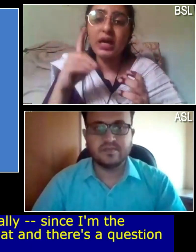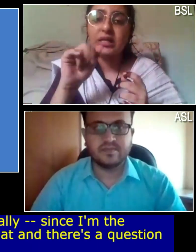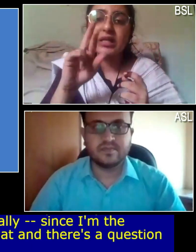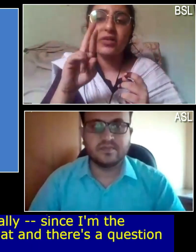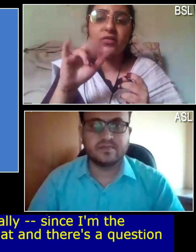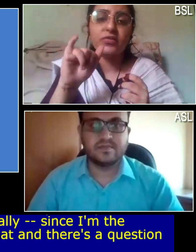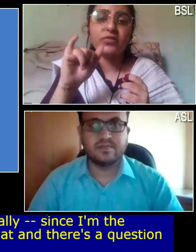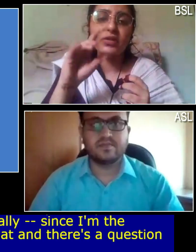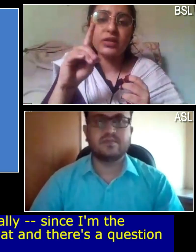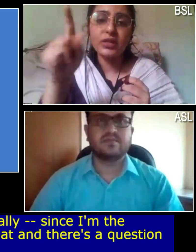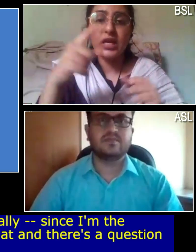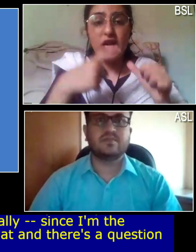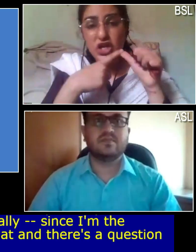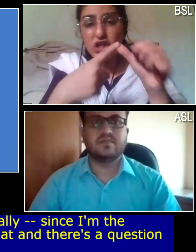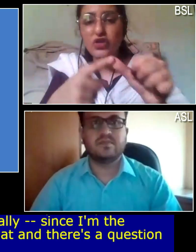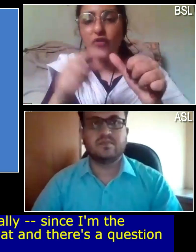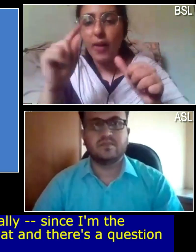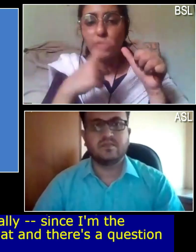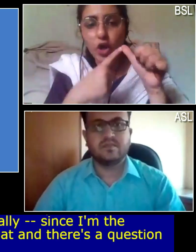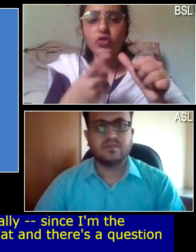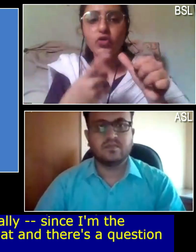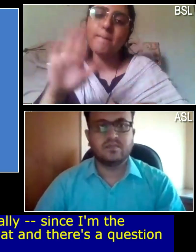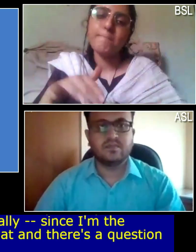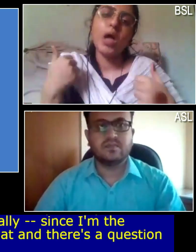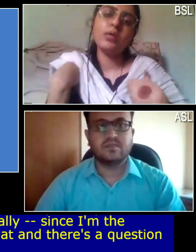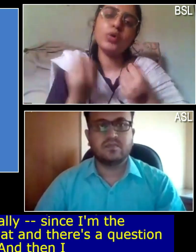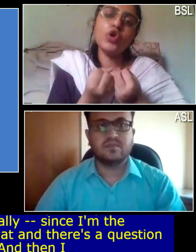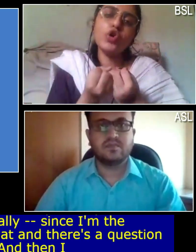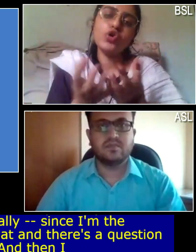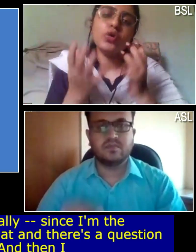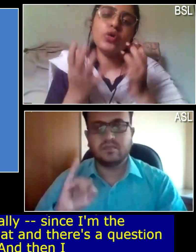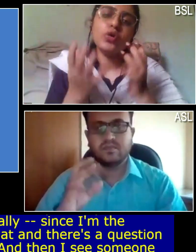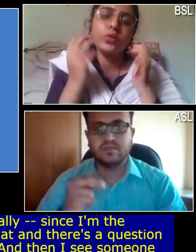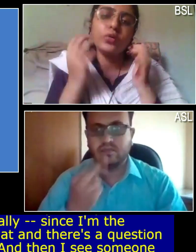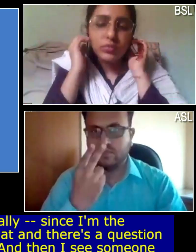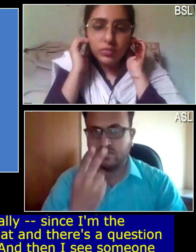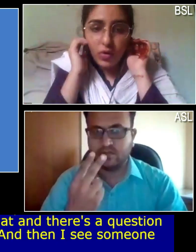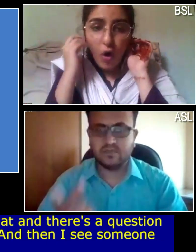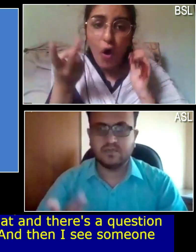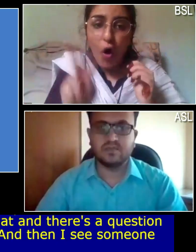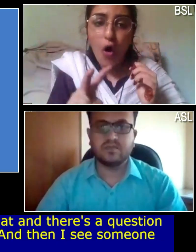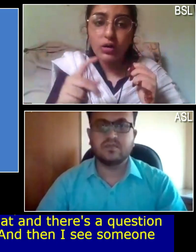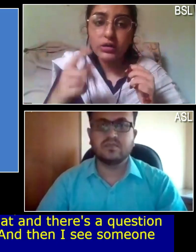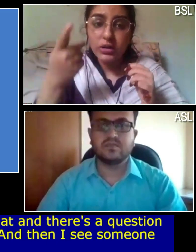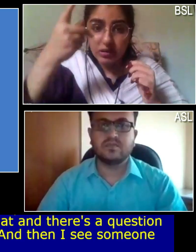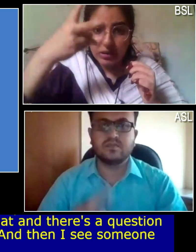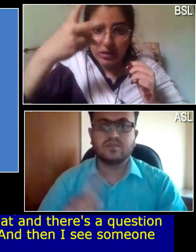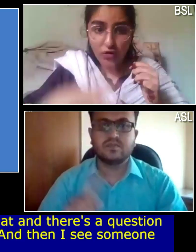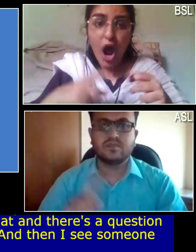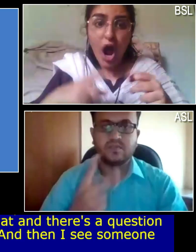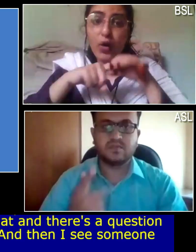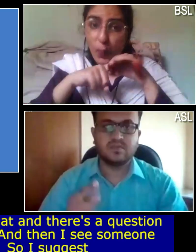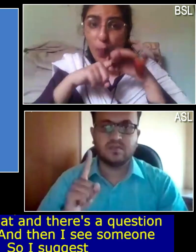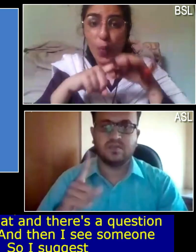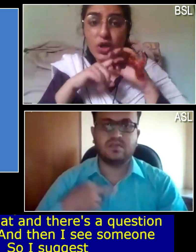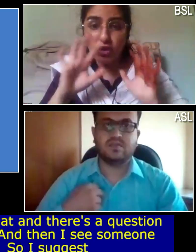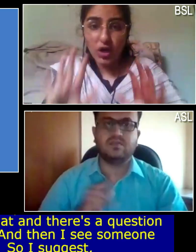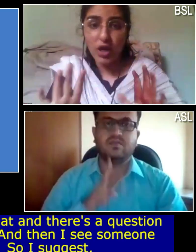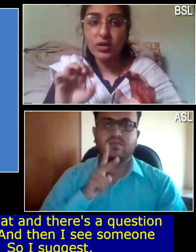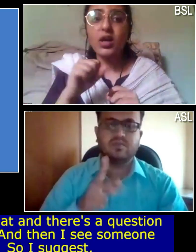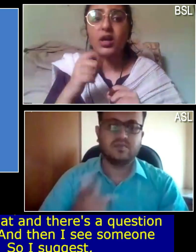if you can answer it, and then I see someone also have another question for David. So I suggest, Shabbir, if it makes sense,